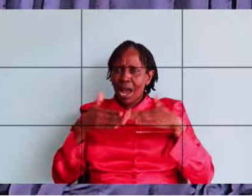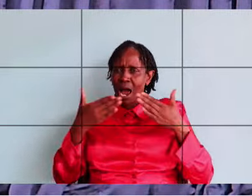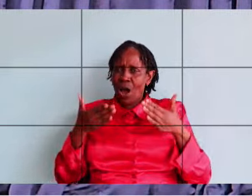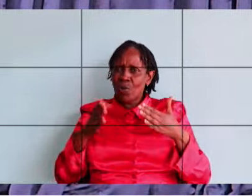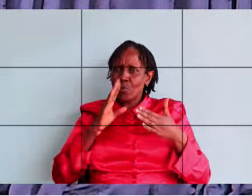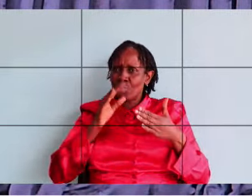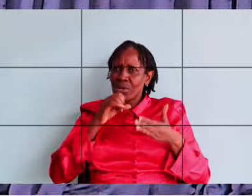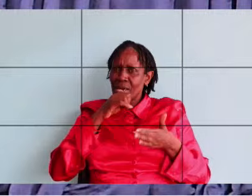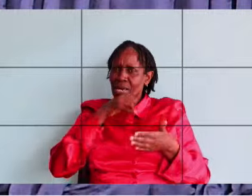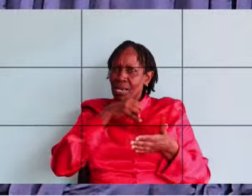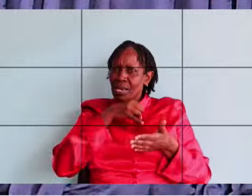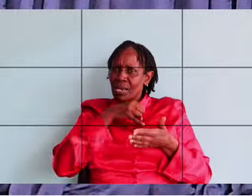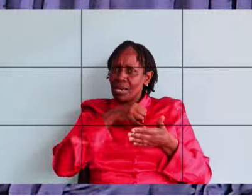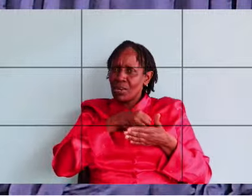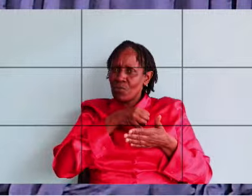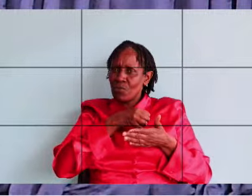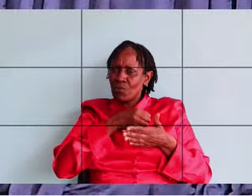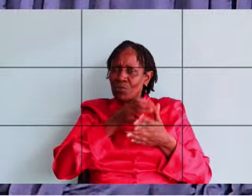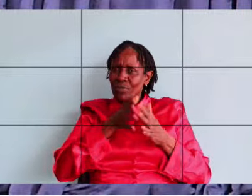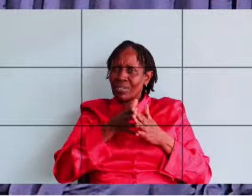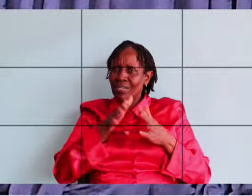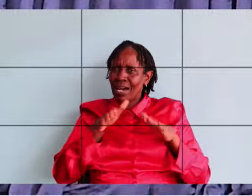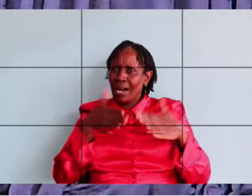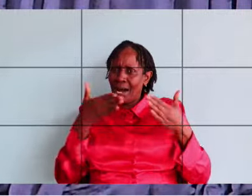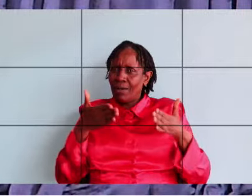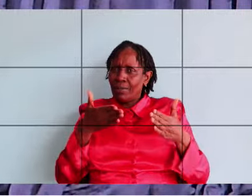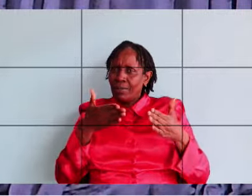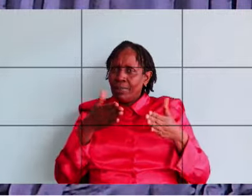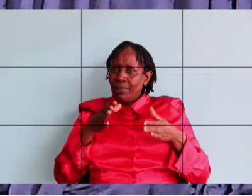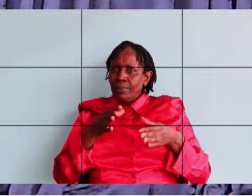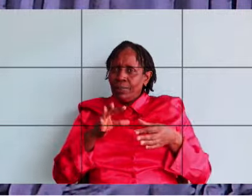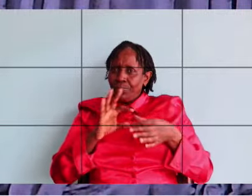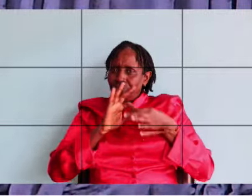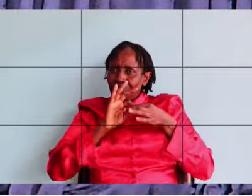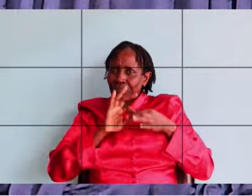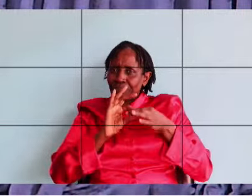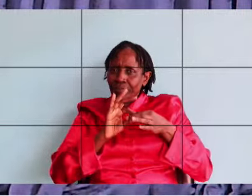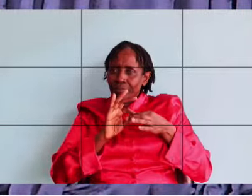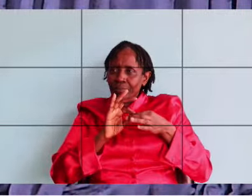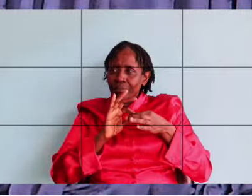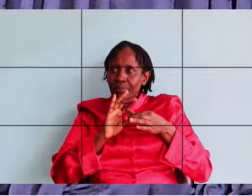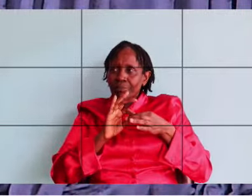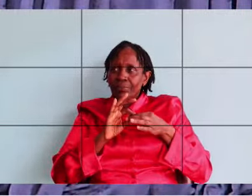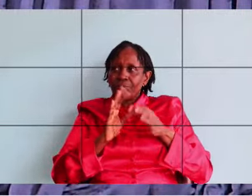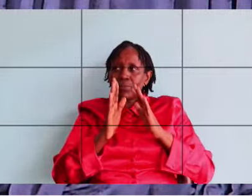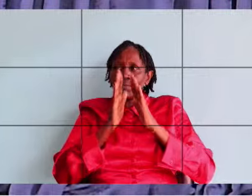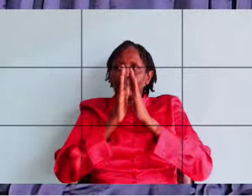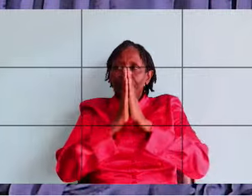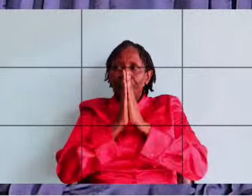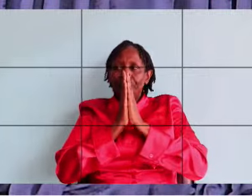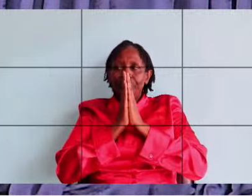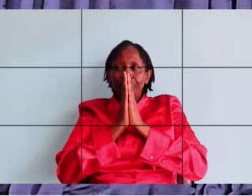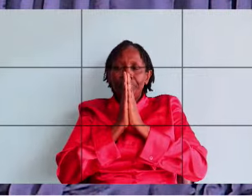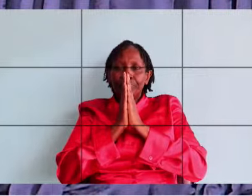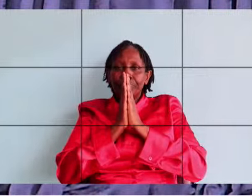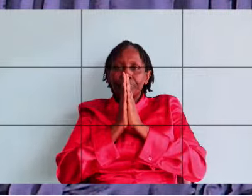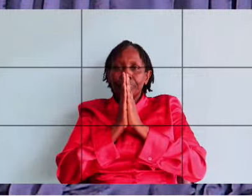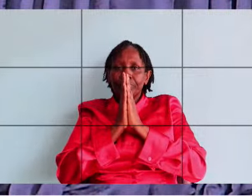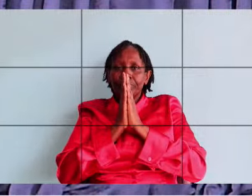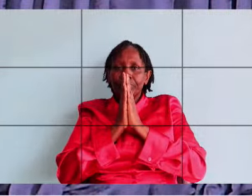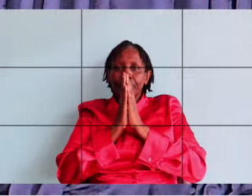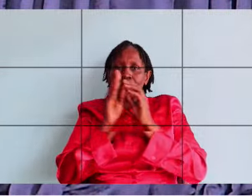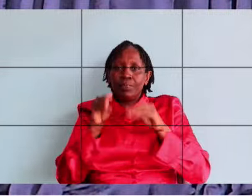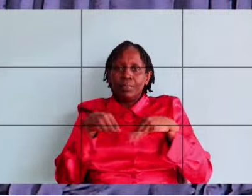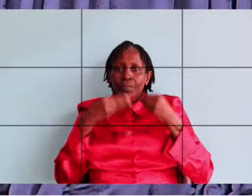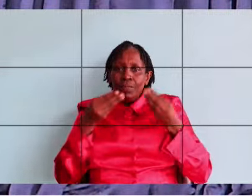to be engaged? How will you be engaged to pray? How will you be engaged to give?